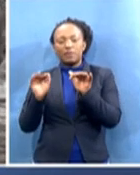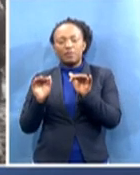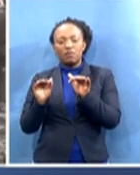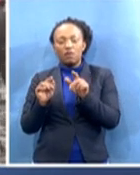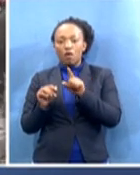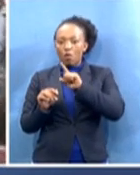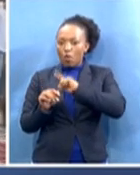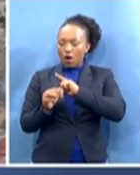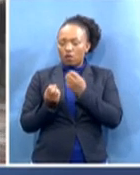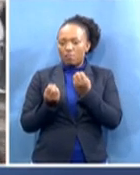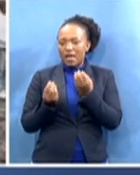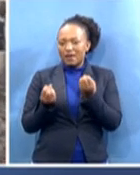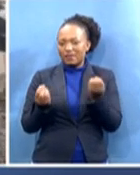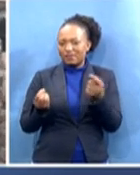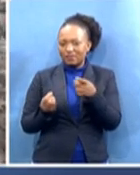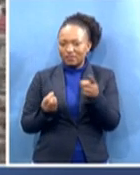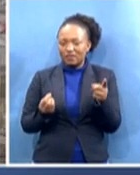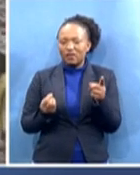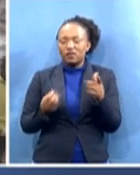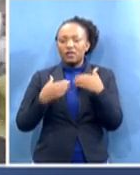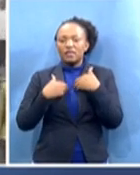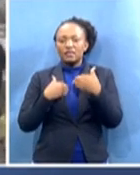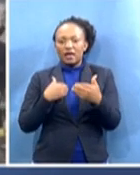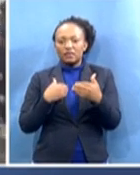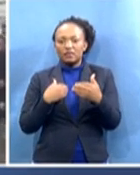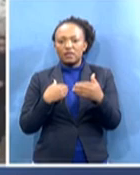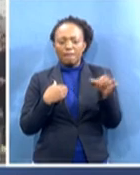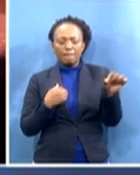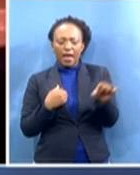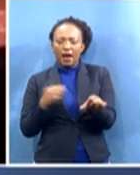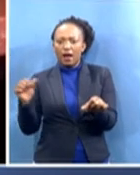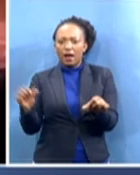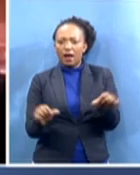start to come back in the city, which is not,